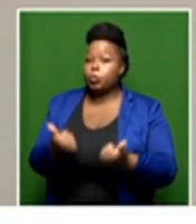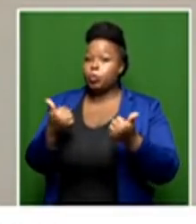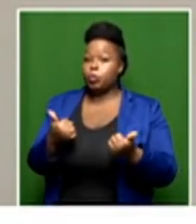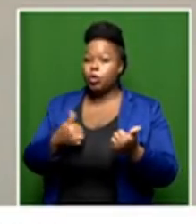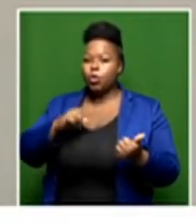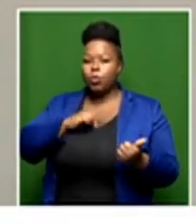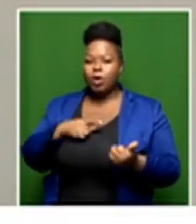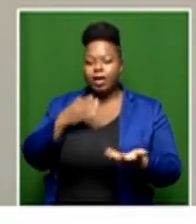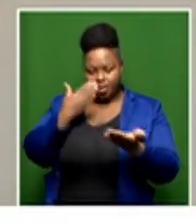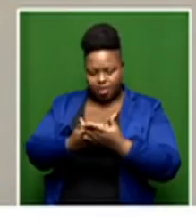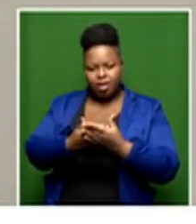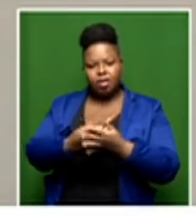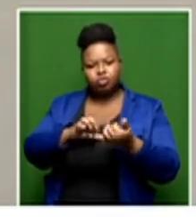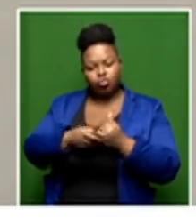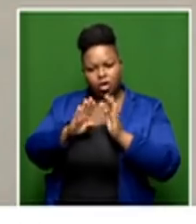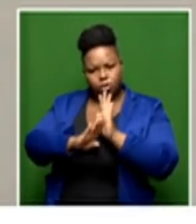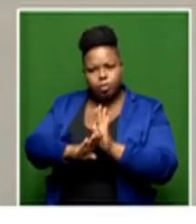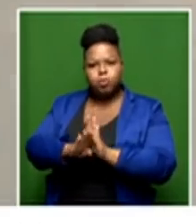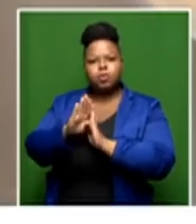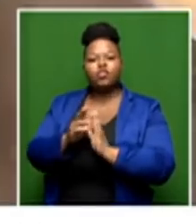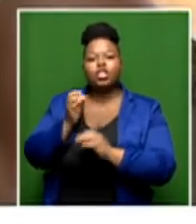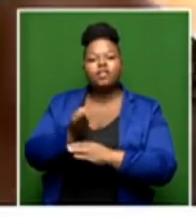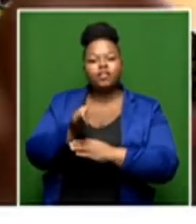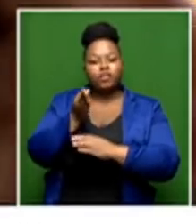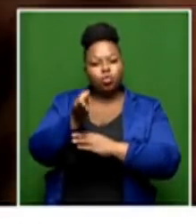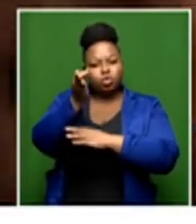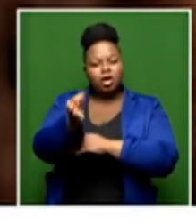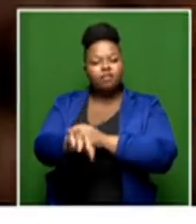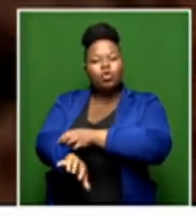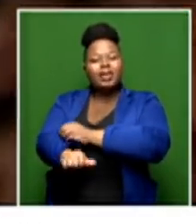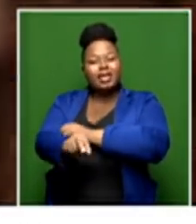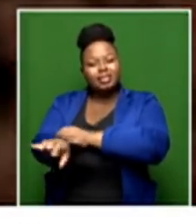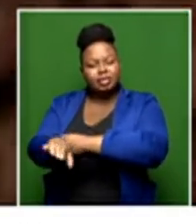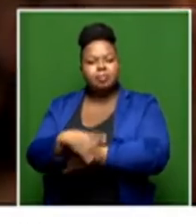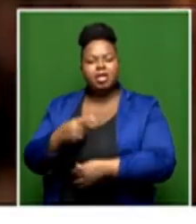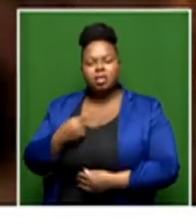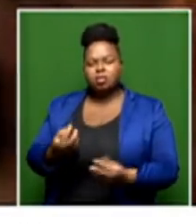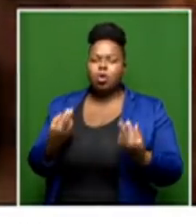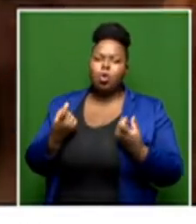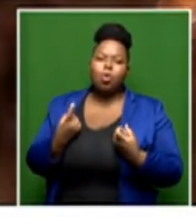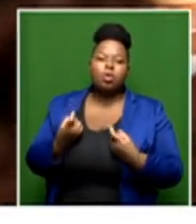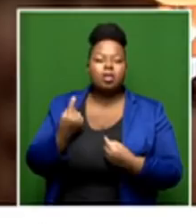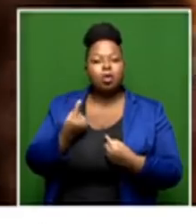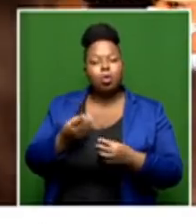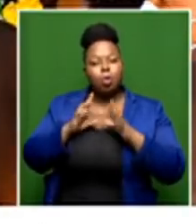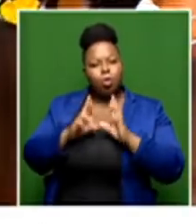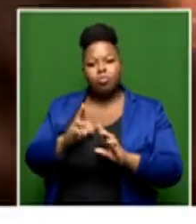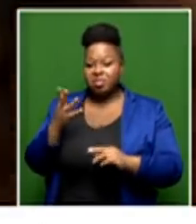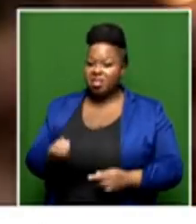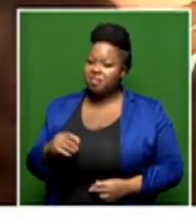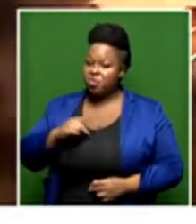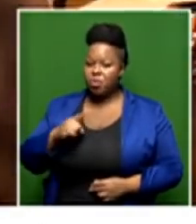the seeds for a future rebirth and renewal of the party. And that's their only hope, by the way, because